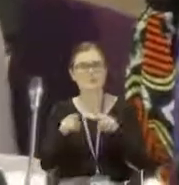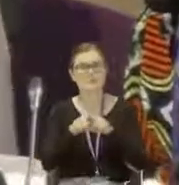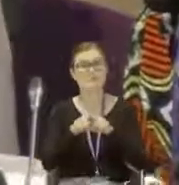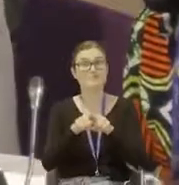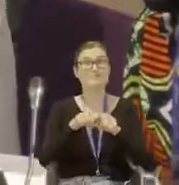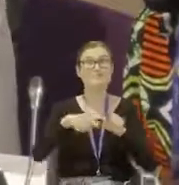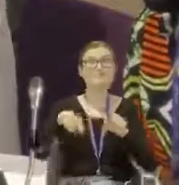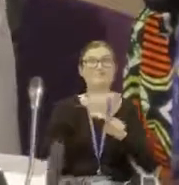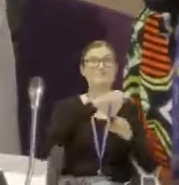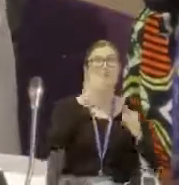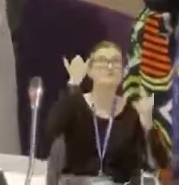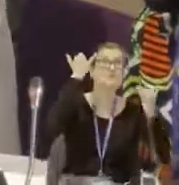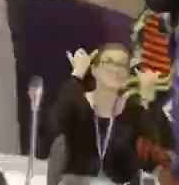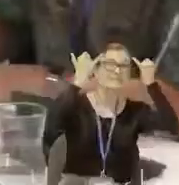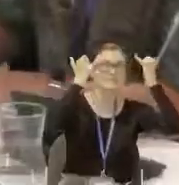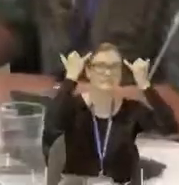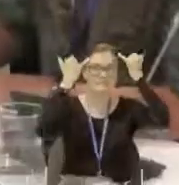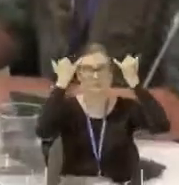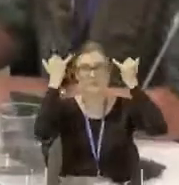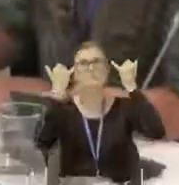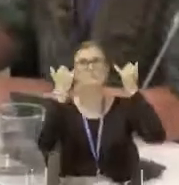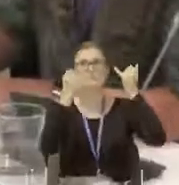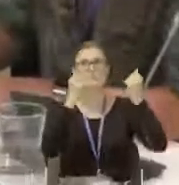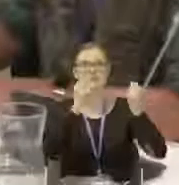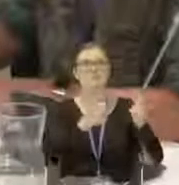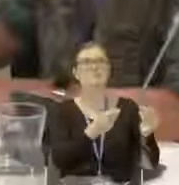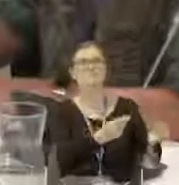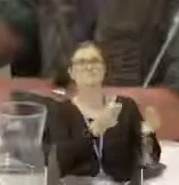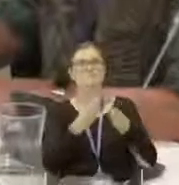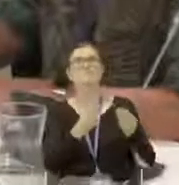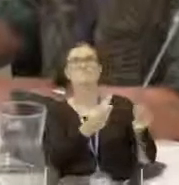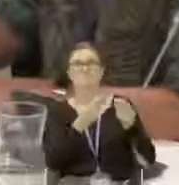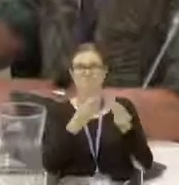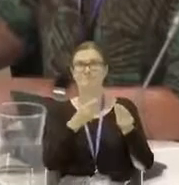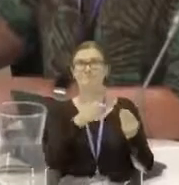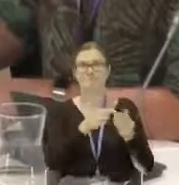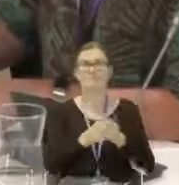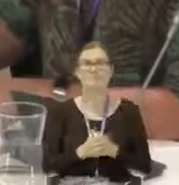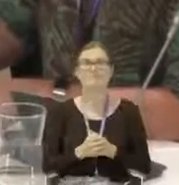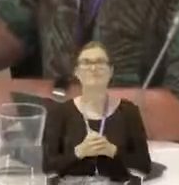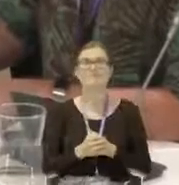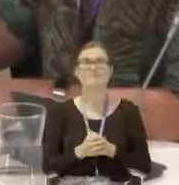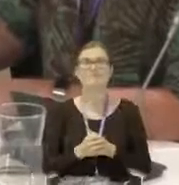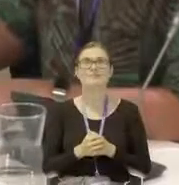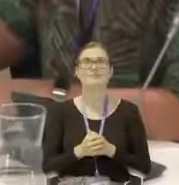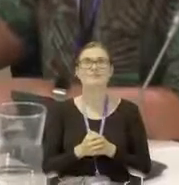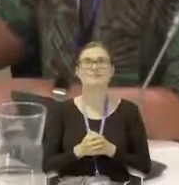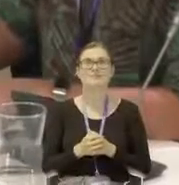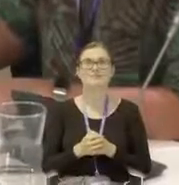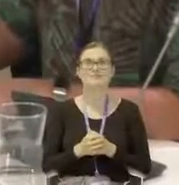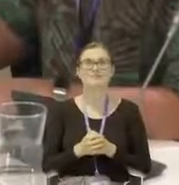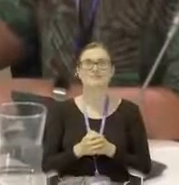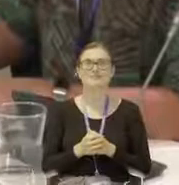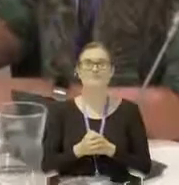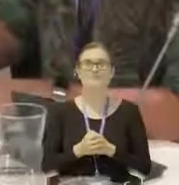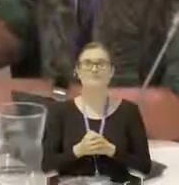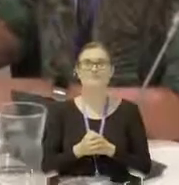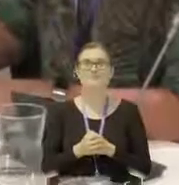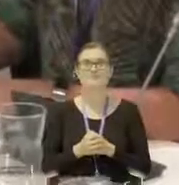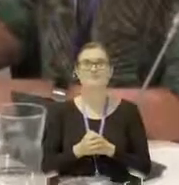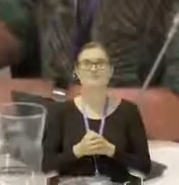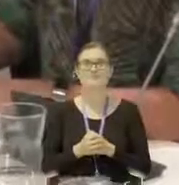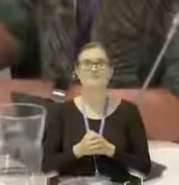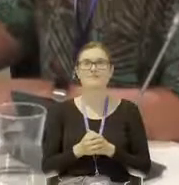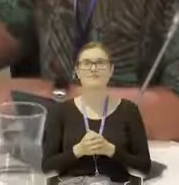us. Thank you very much, Chair, first for very competently chairing this session